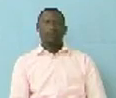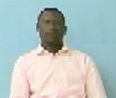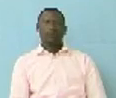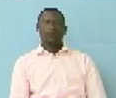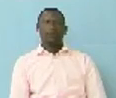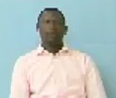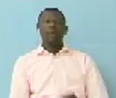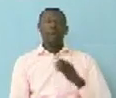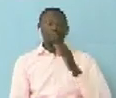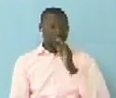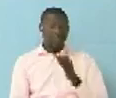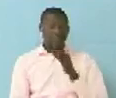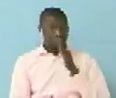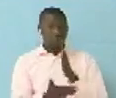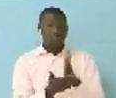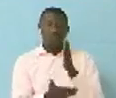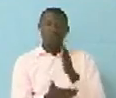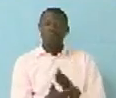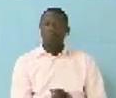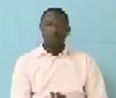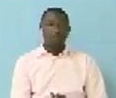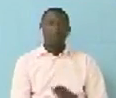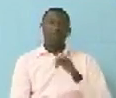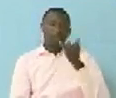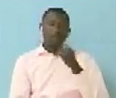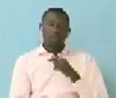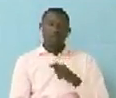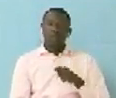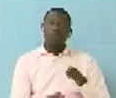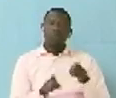And that's the truth. And yes, with the leadership, yes. Yes,